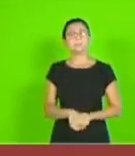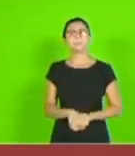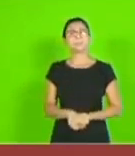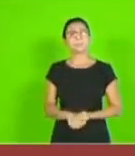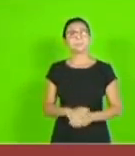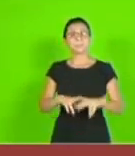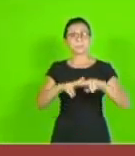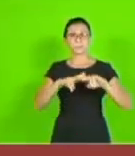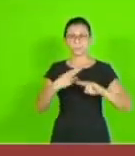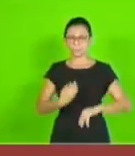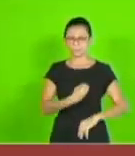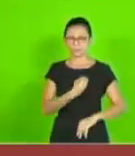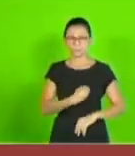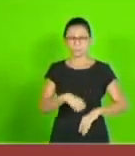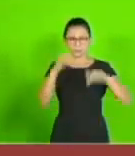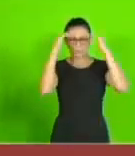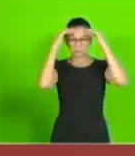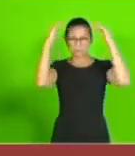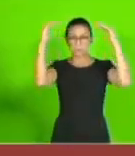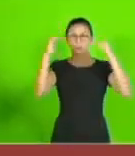reasons to be attentive